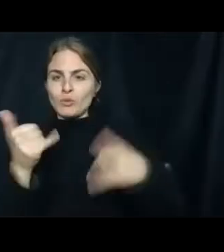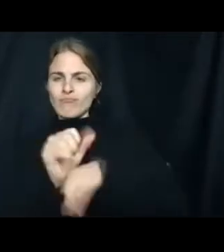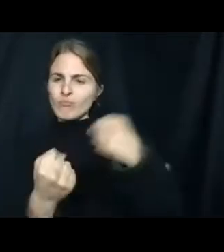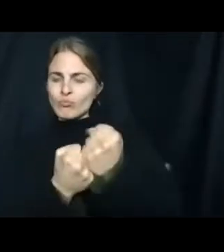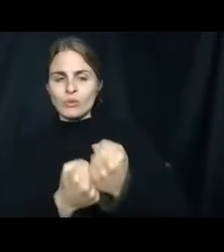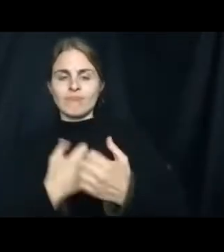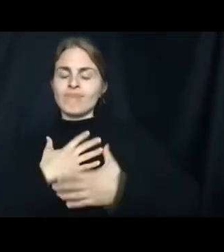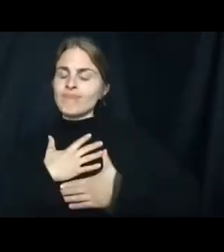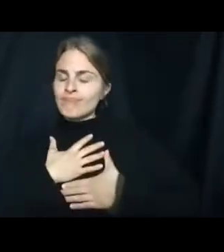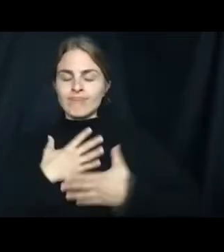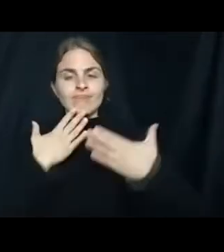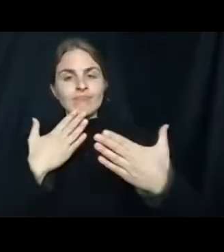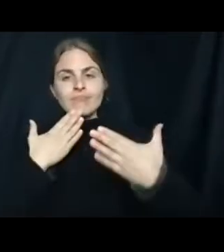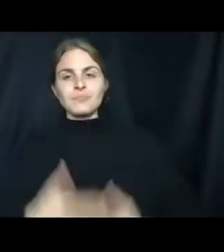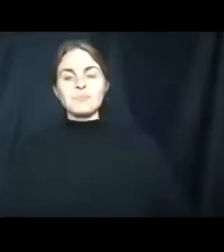Let's see.